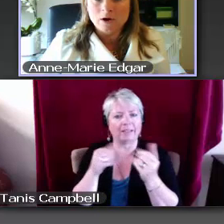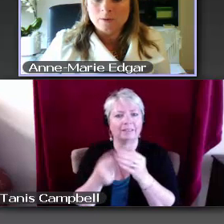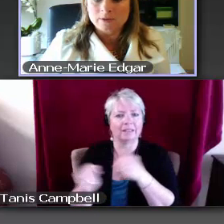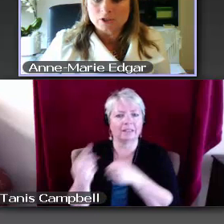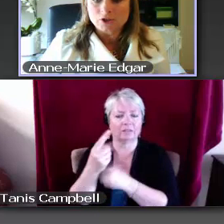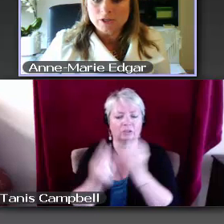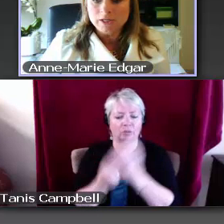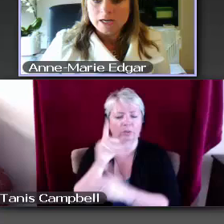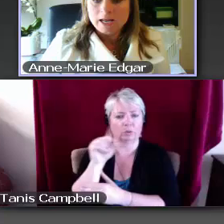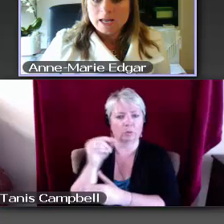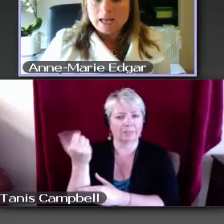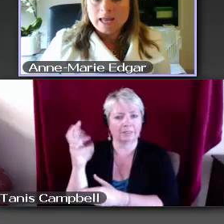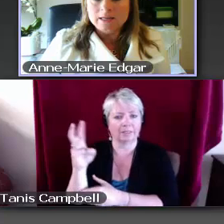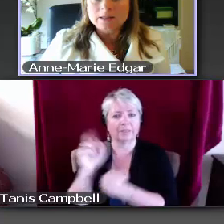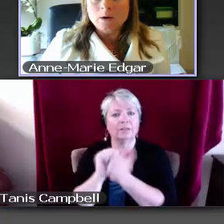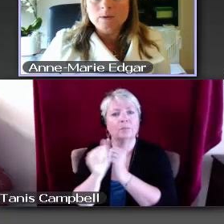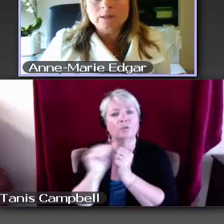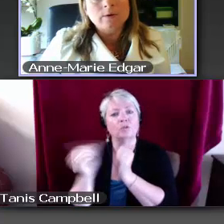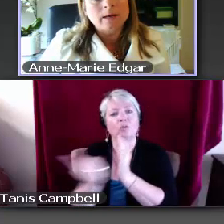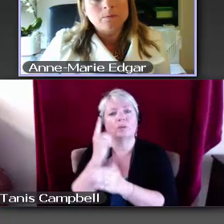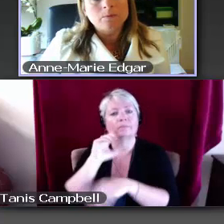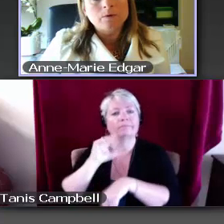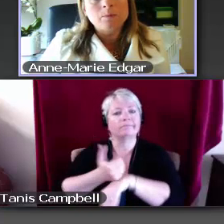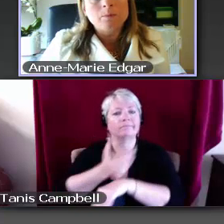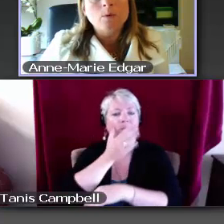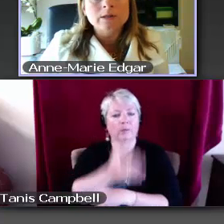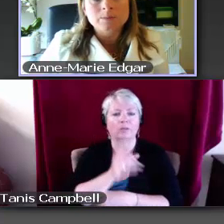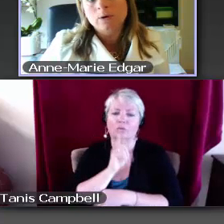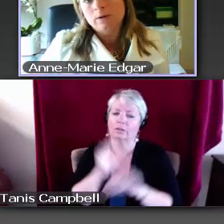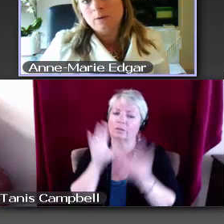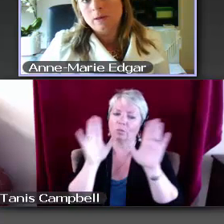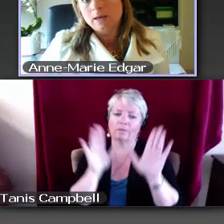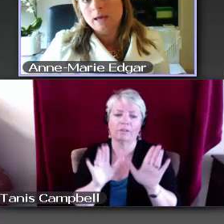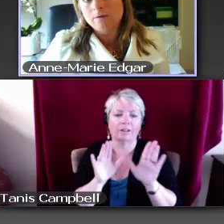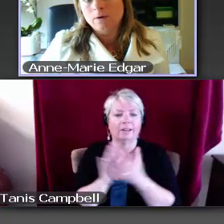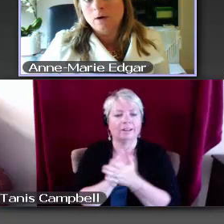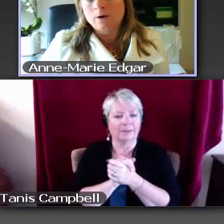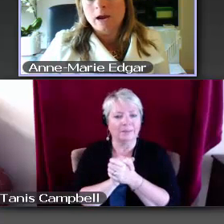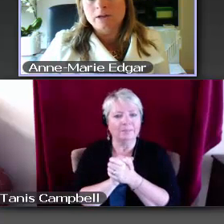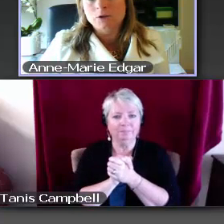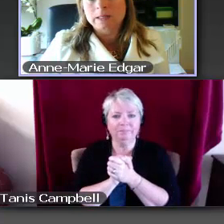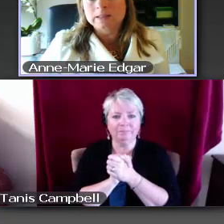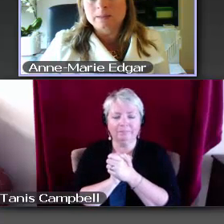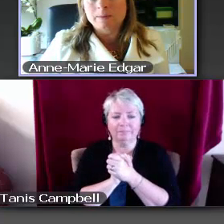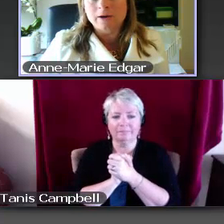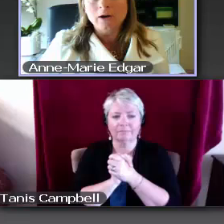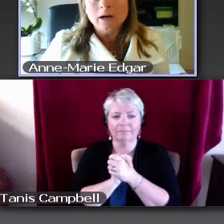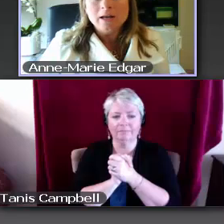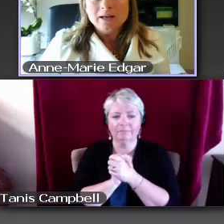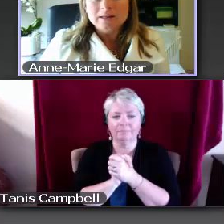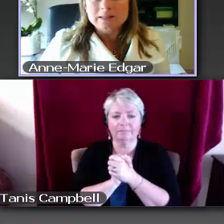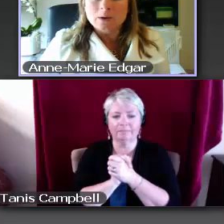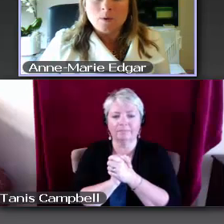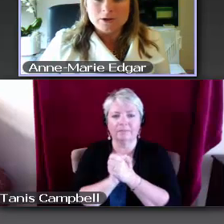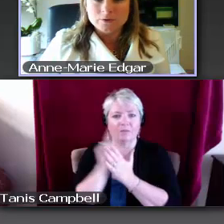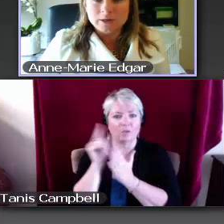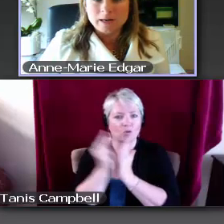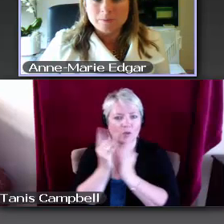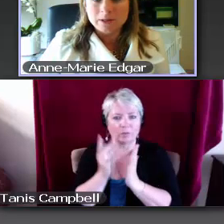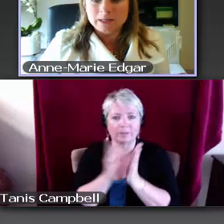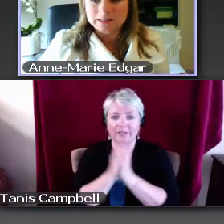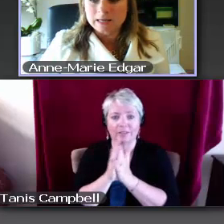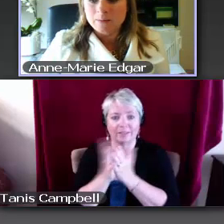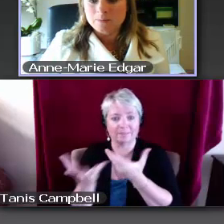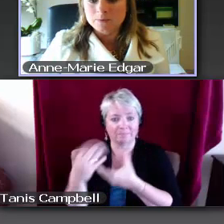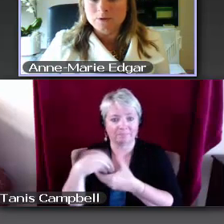have another competition, and it's always great. The more support that we can get for our graduates, the better. So watch for